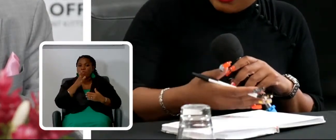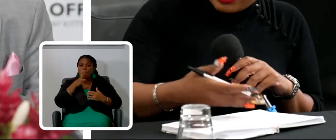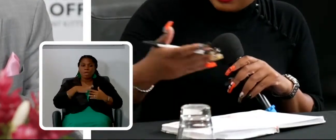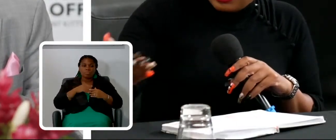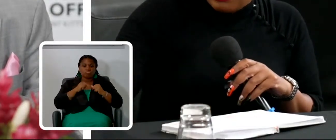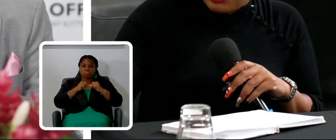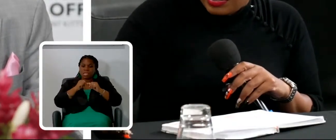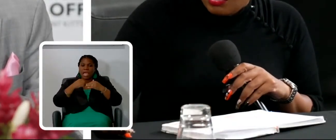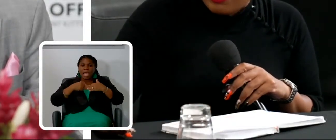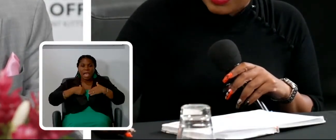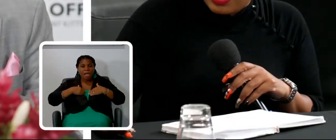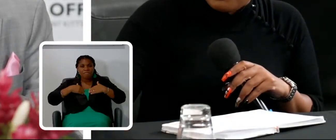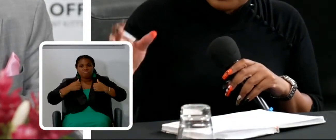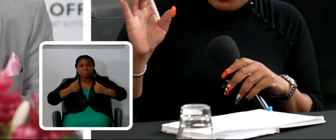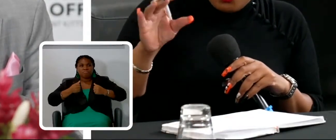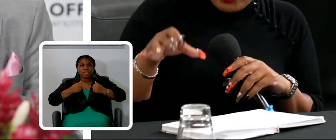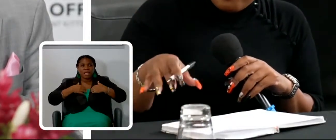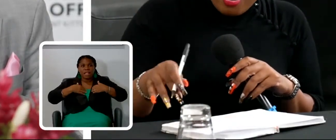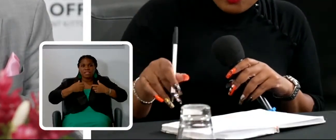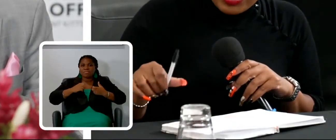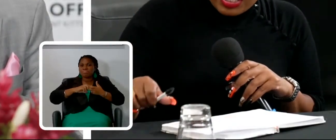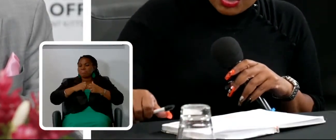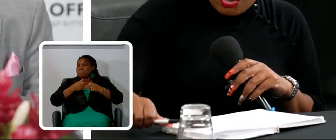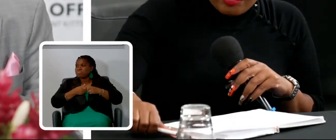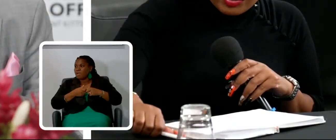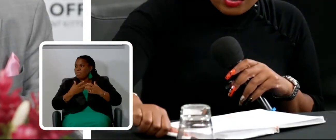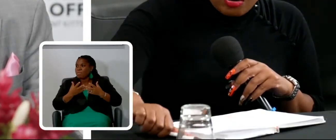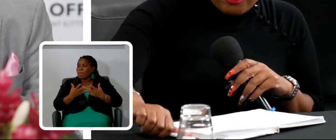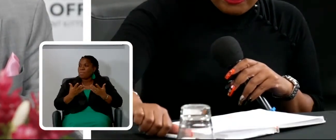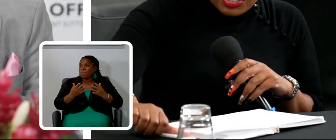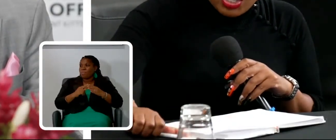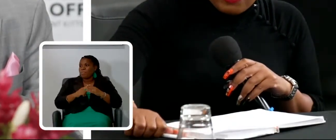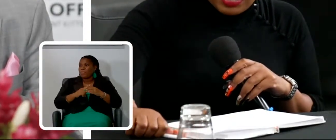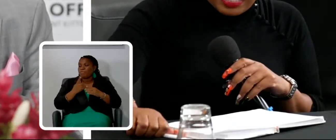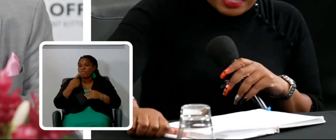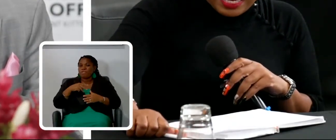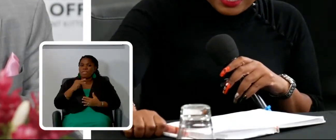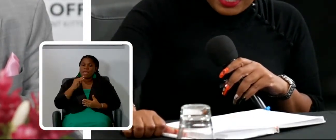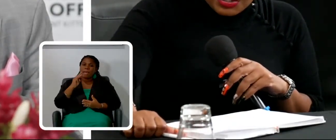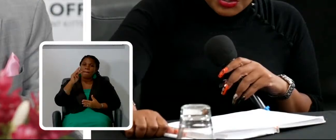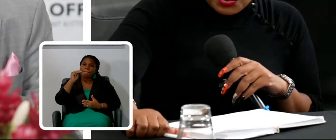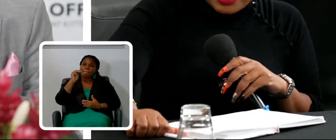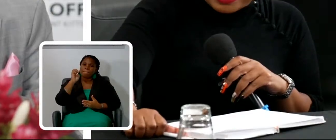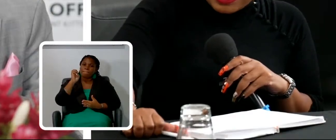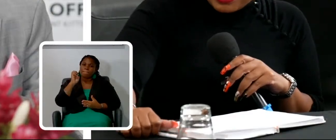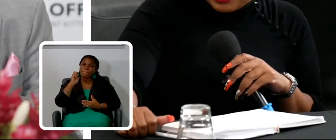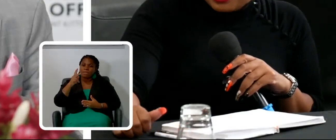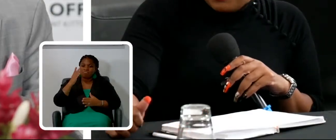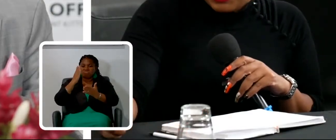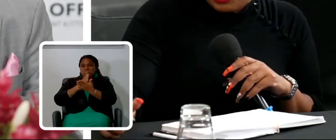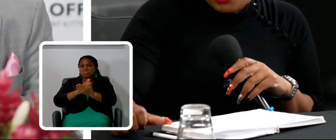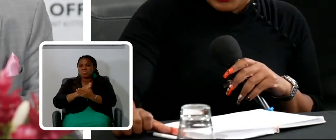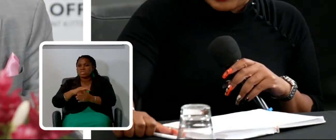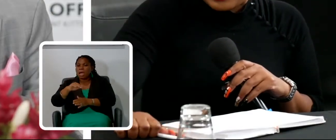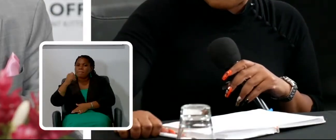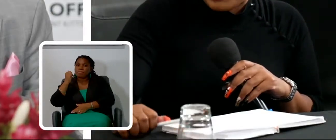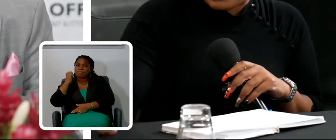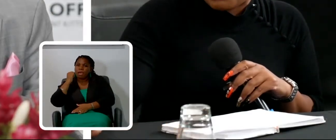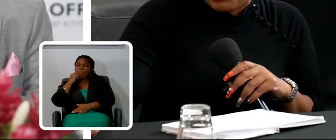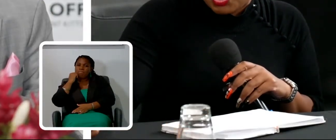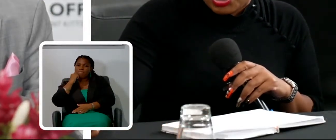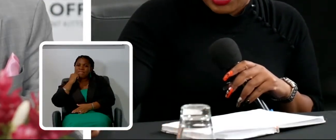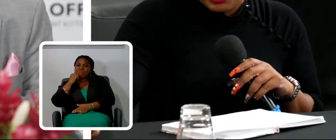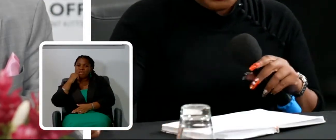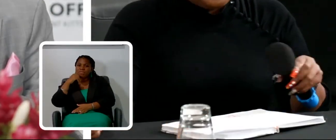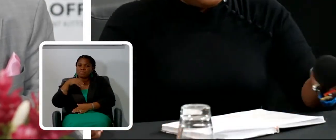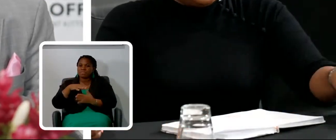women, contracting it, they're bringing it home to them. Where are we in terms of HIV/AIDS as an issue in St. Kitts and Nevis, and how does that impact